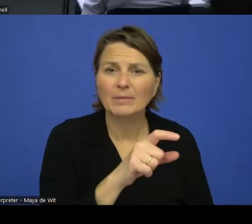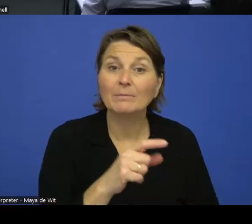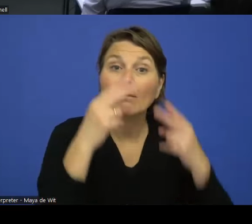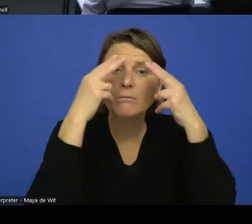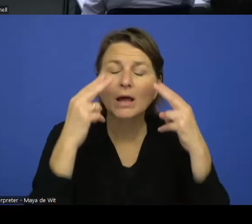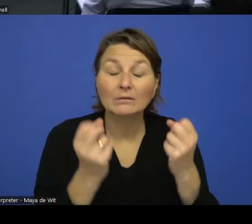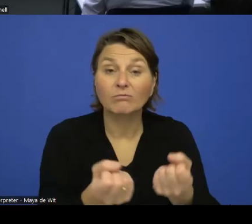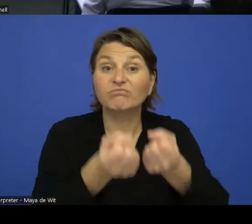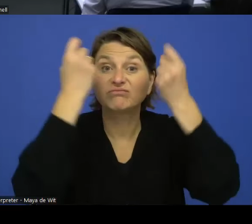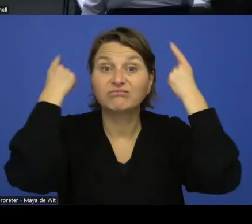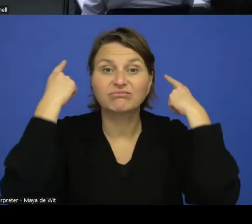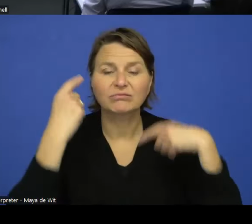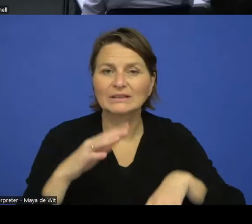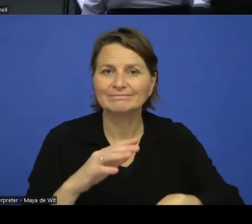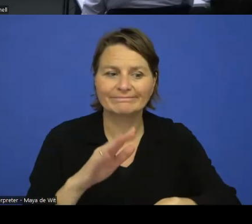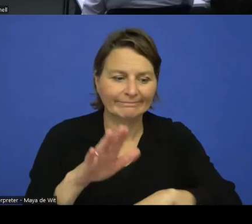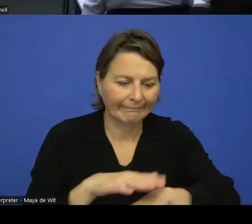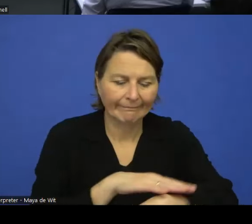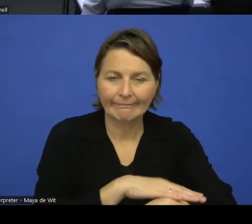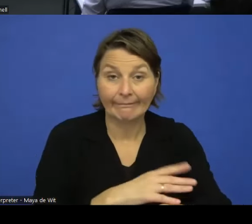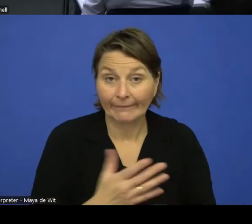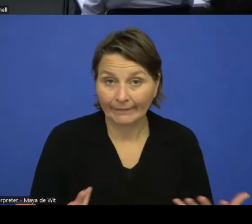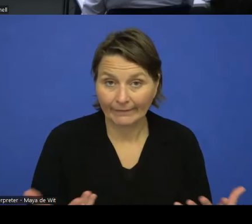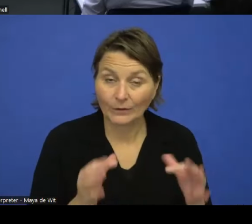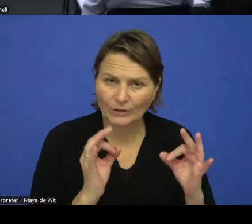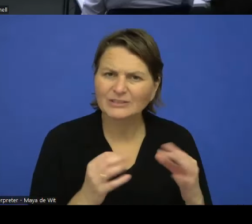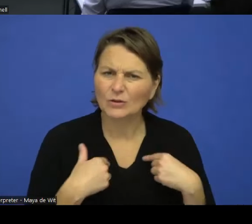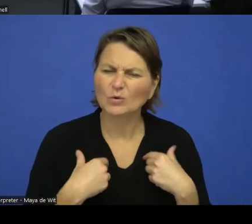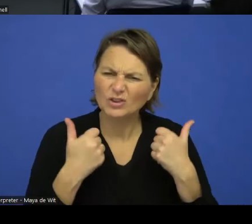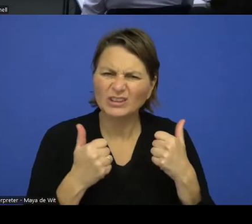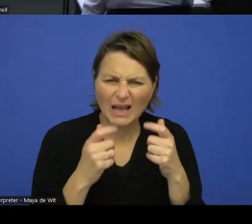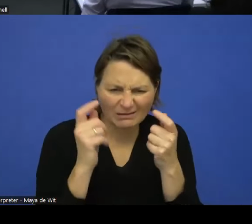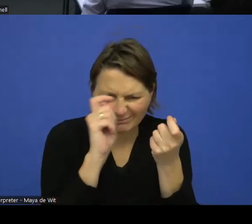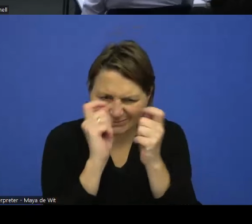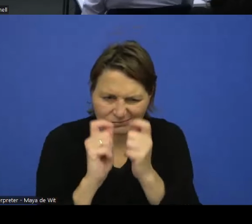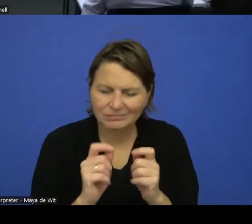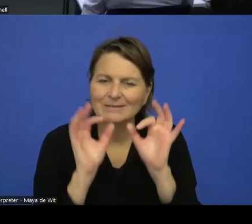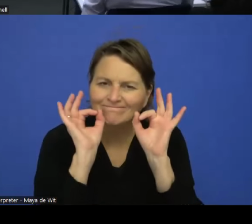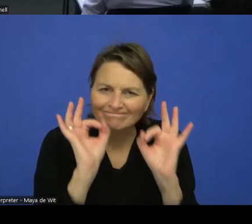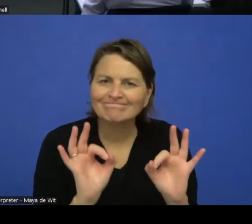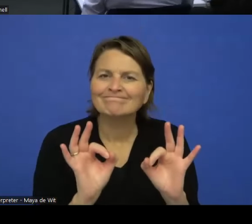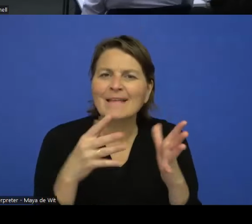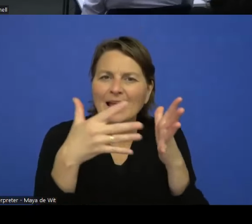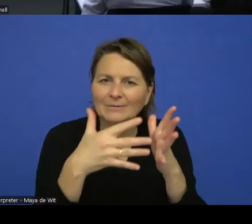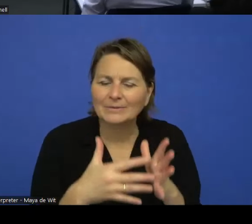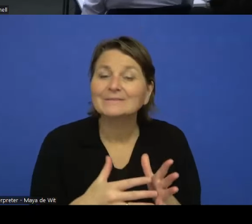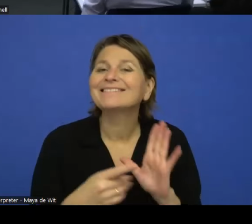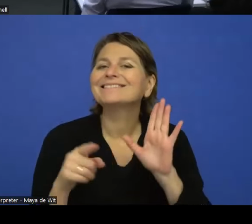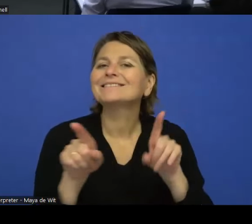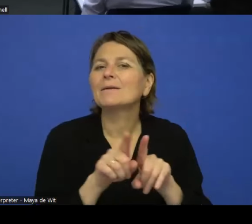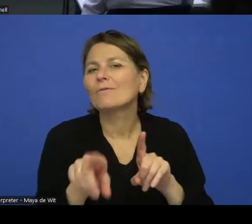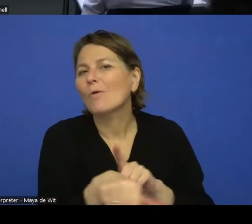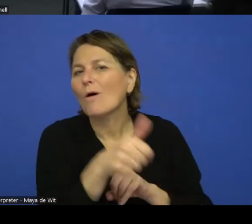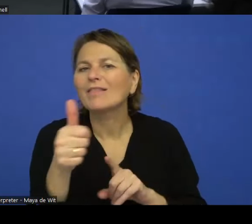actually, knowing how to design experiments correctly is really important. The same working with psychologists, work with different disciplines of